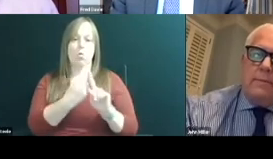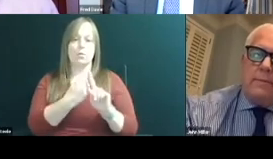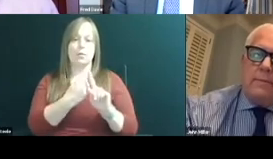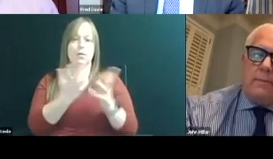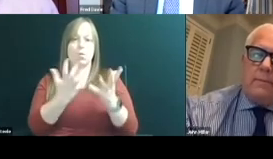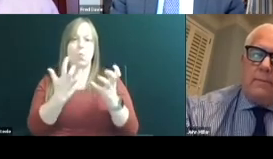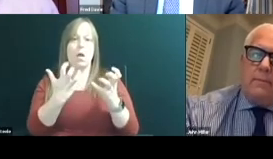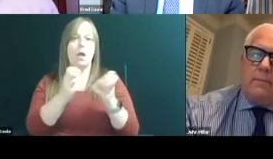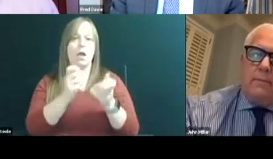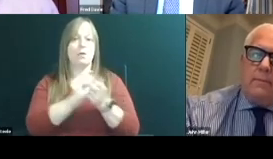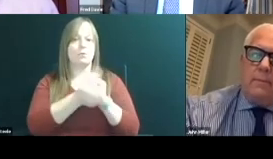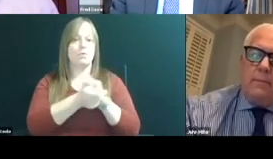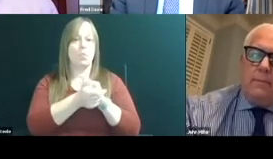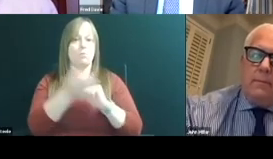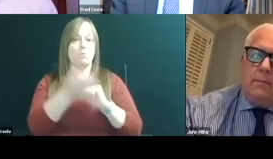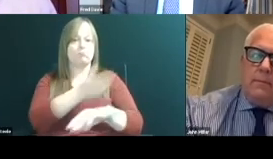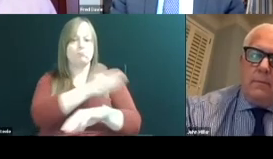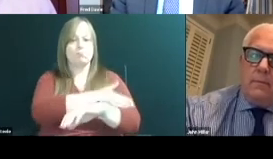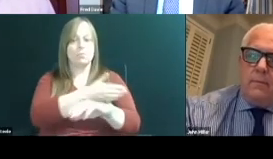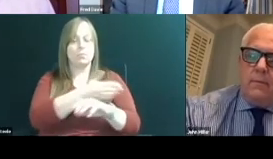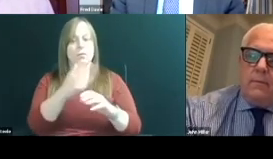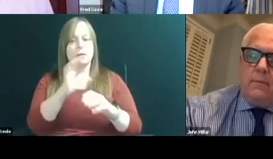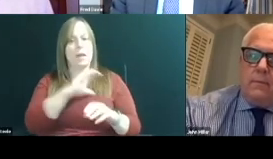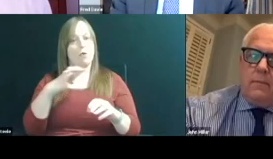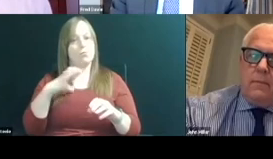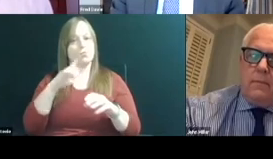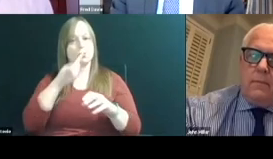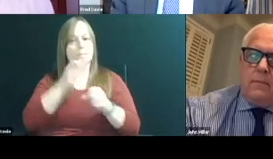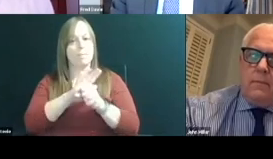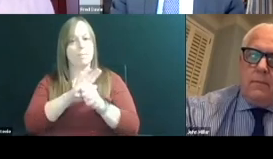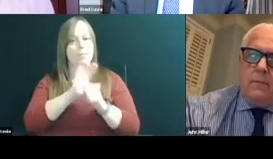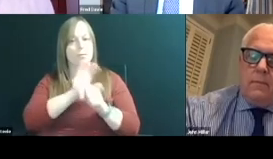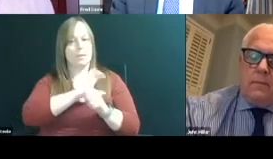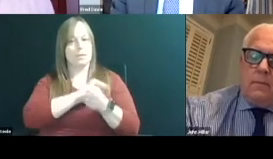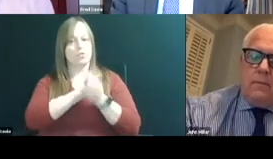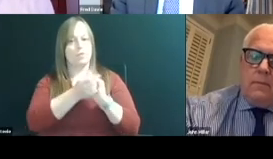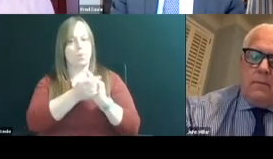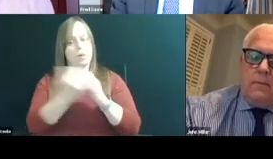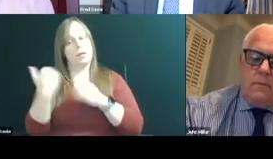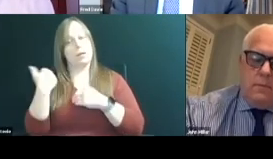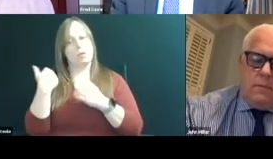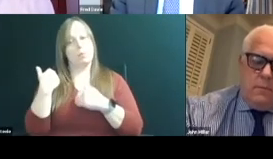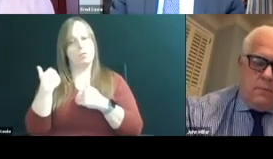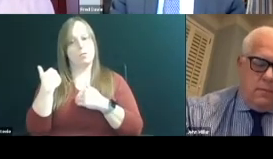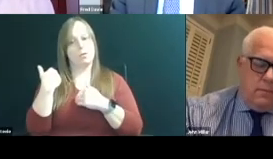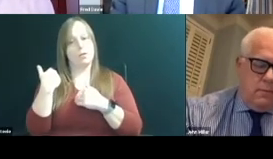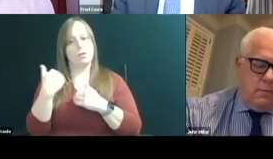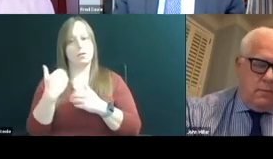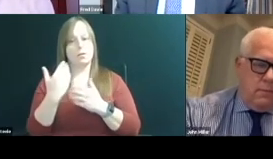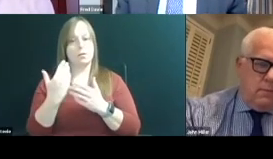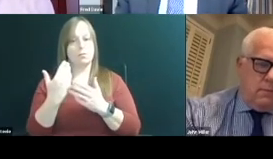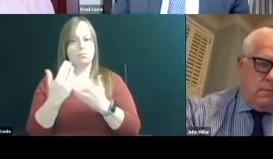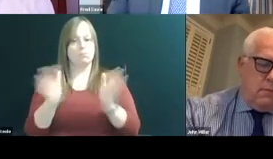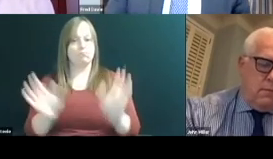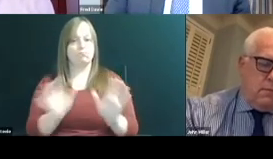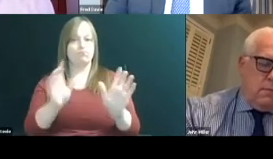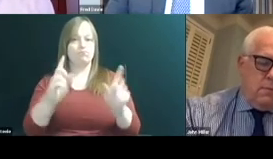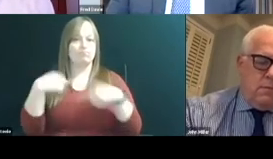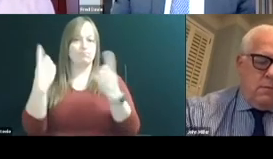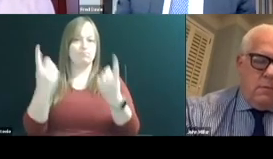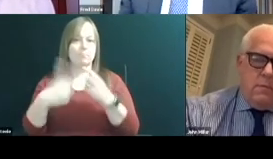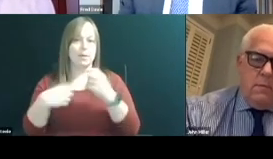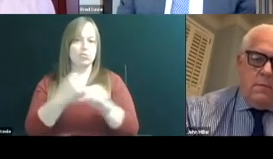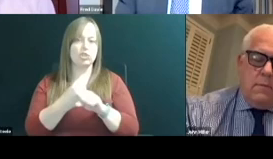for reform in New York, but also the city council's commitment to police reform and accountability, which has been spurred by the reckoning we've had over the past